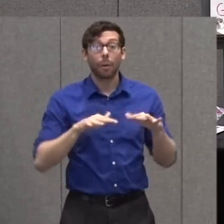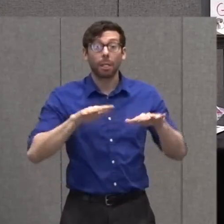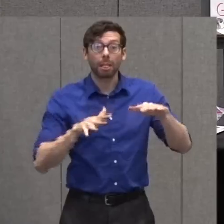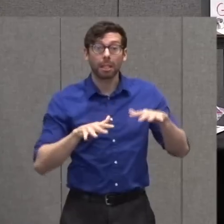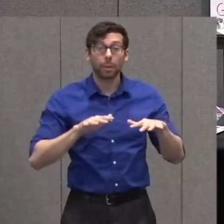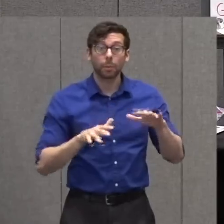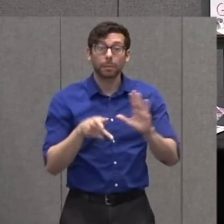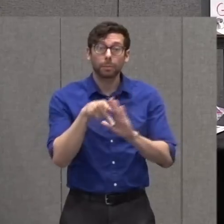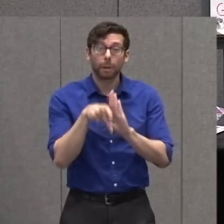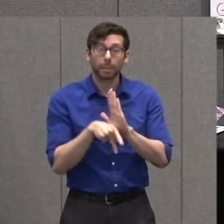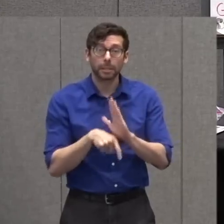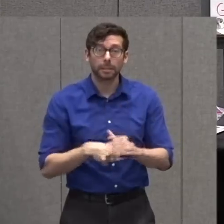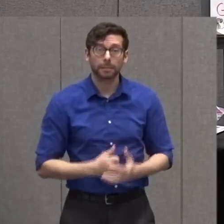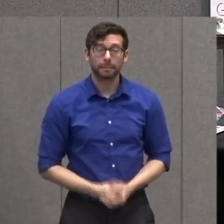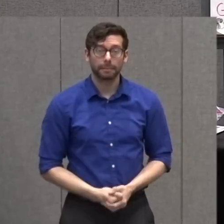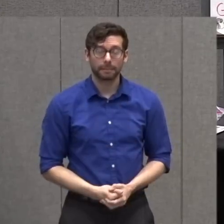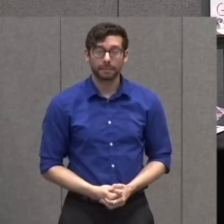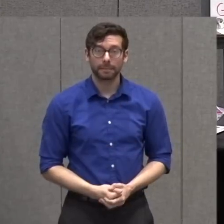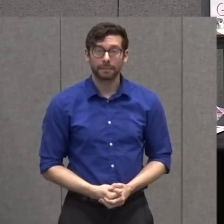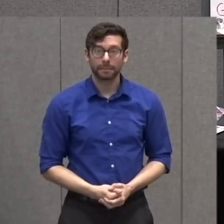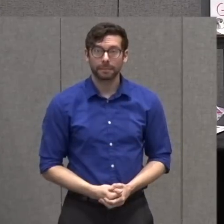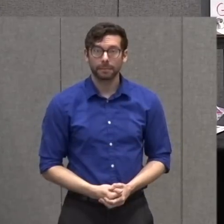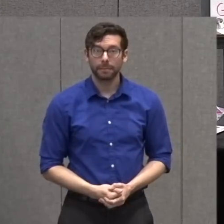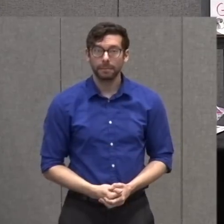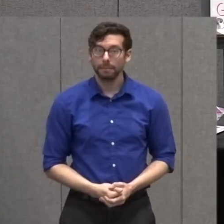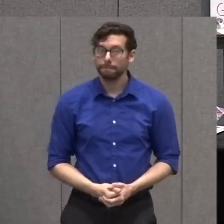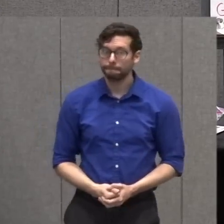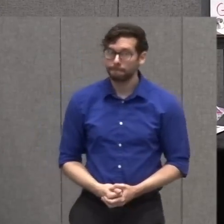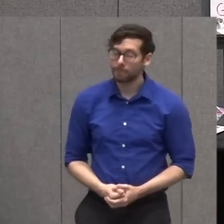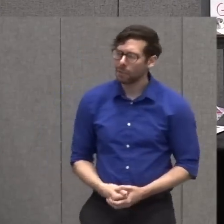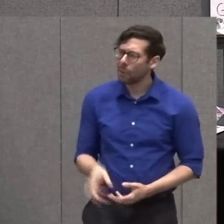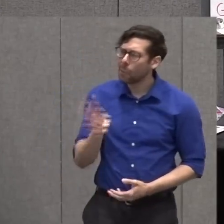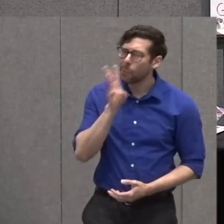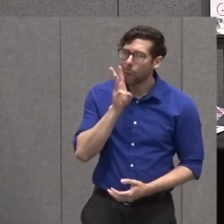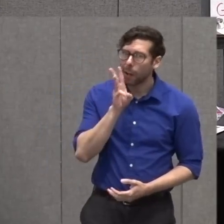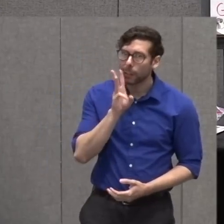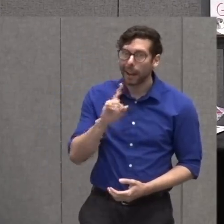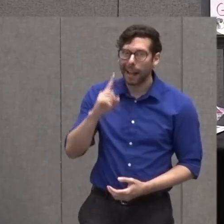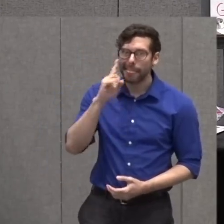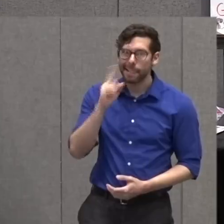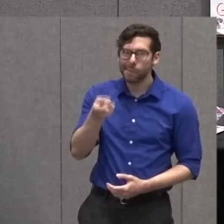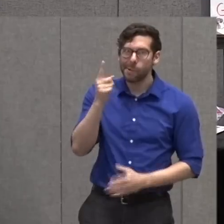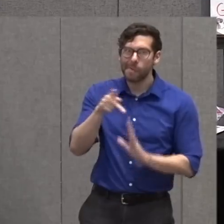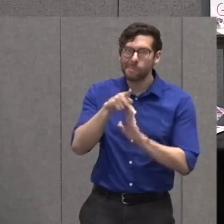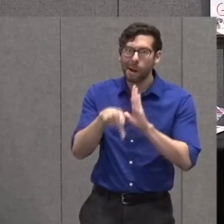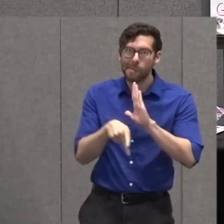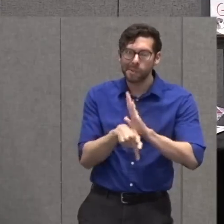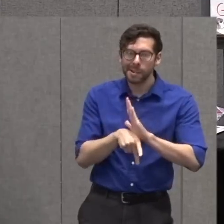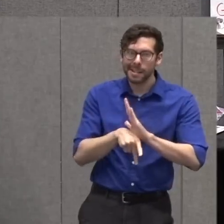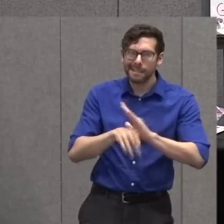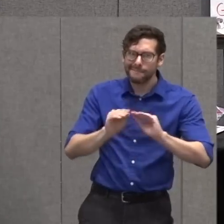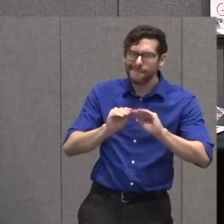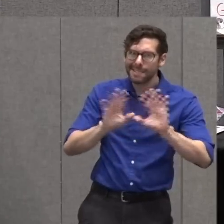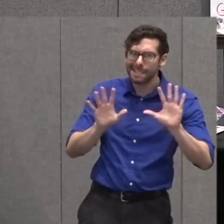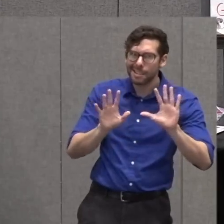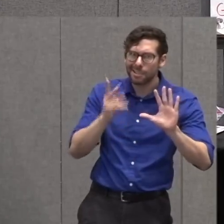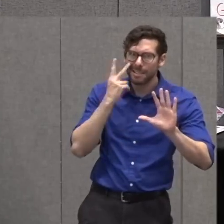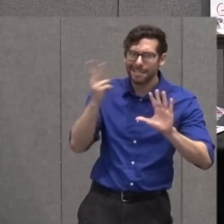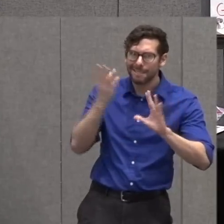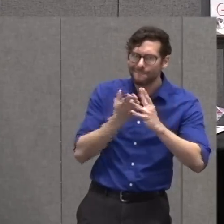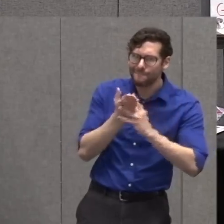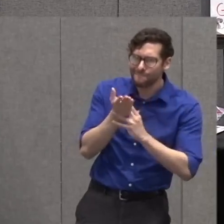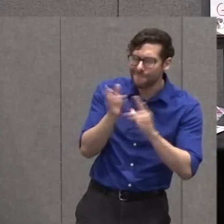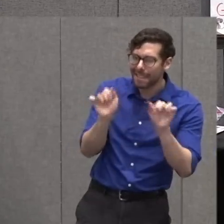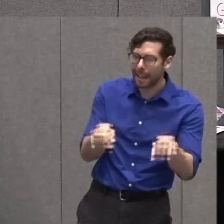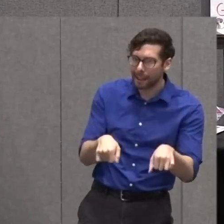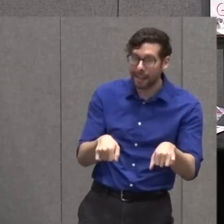Oh. Ooh, Well, water, I think a property is that it's clear. that is clear. Very good. It's transparent. You can see through Transparent, it, you can right? see